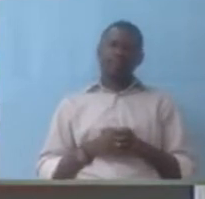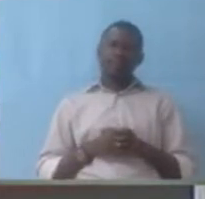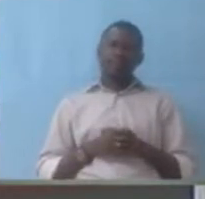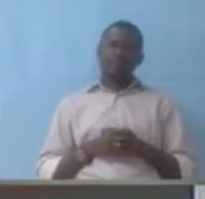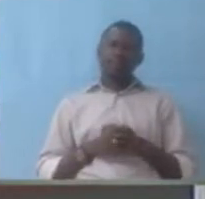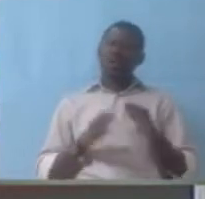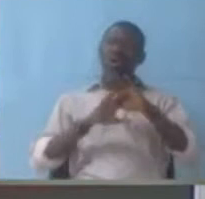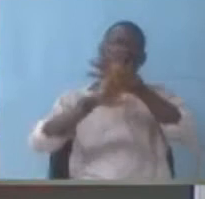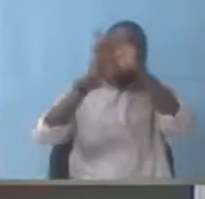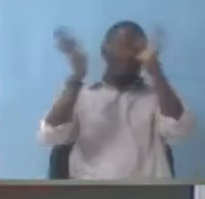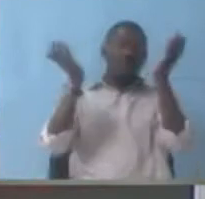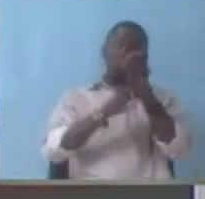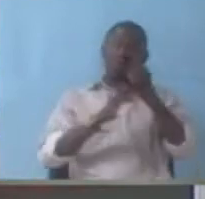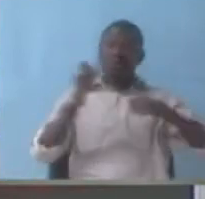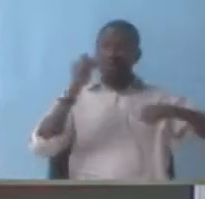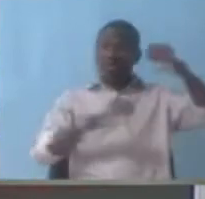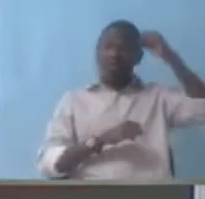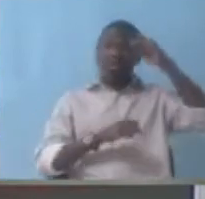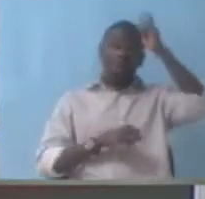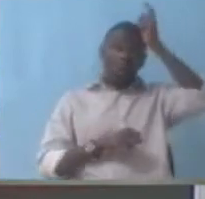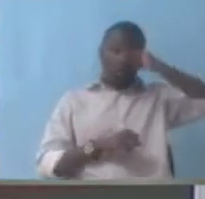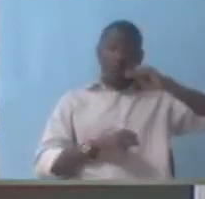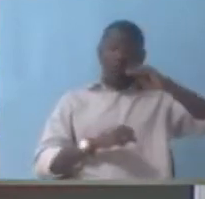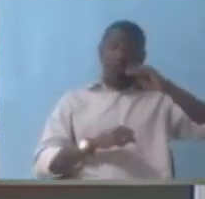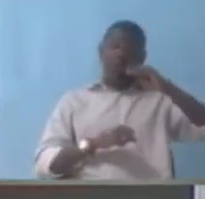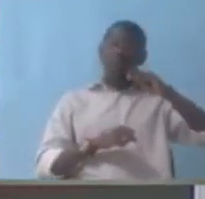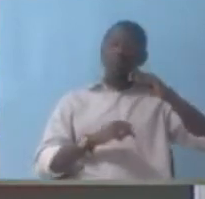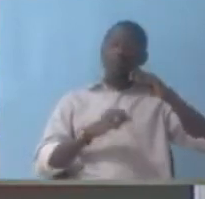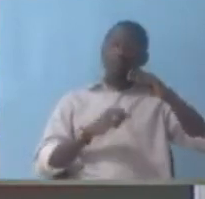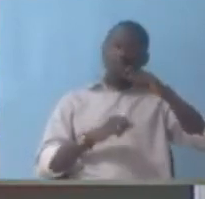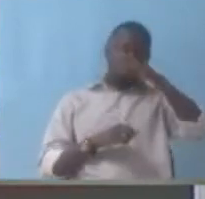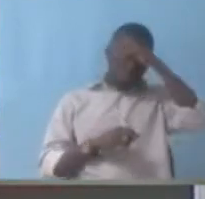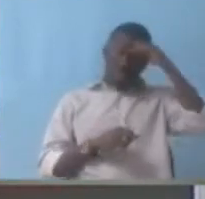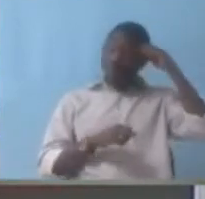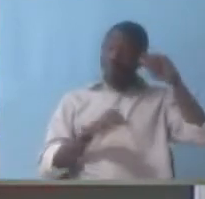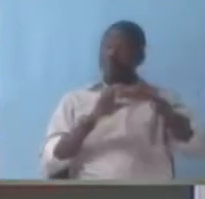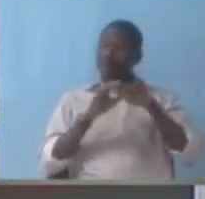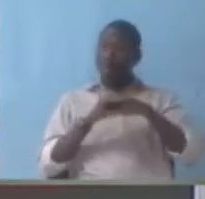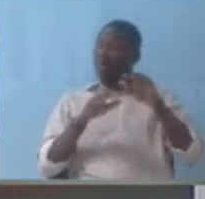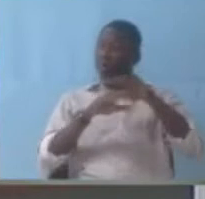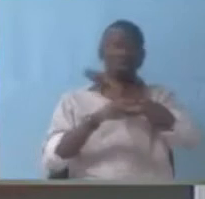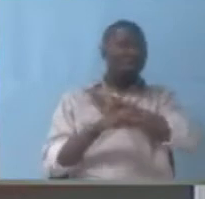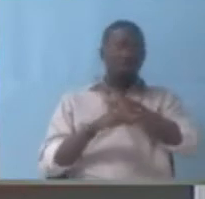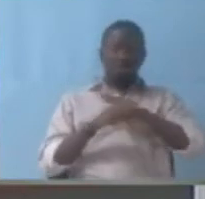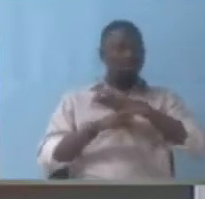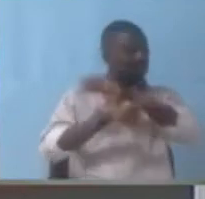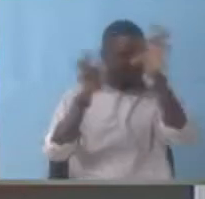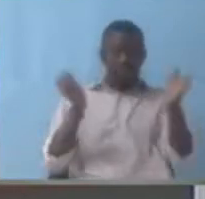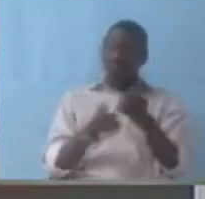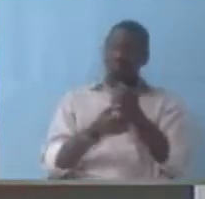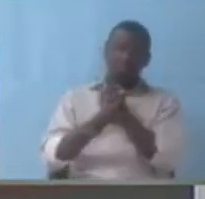All senior police officers were also detained. Police kunyaton kolu fanalu be, ye be fanan sindidula killing.